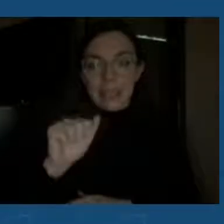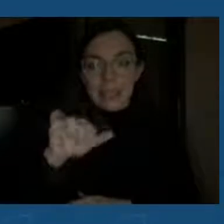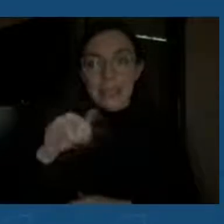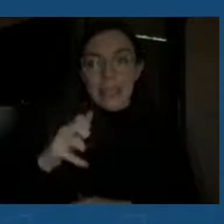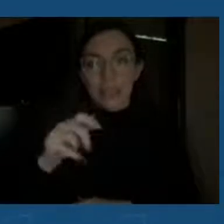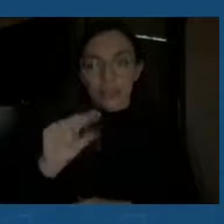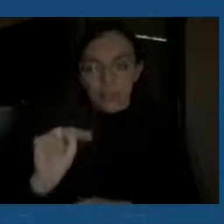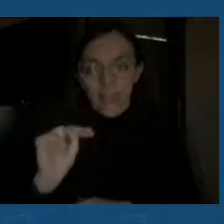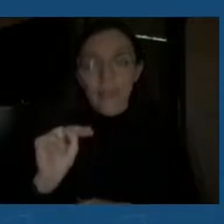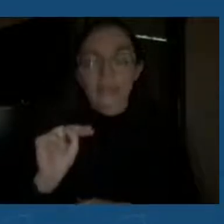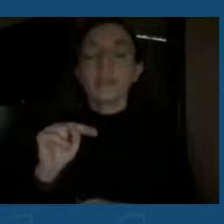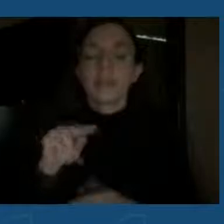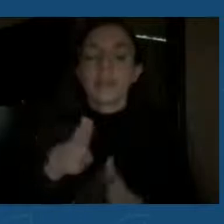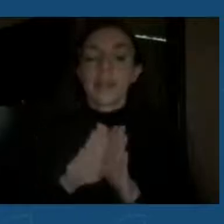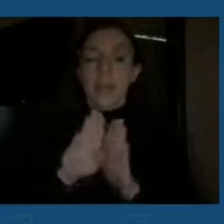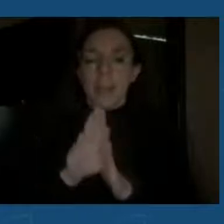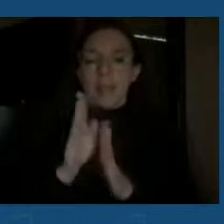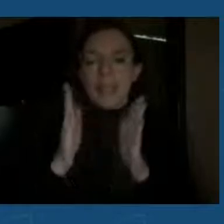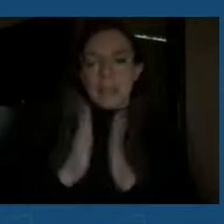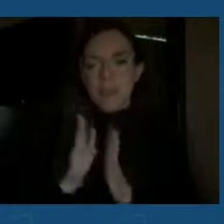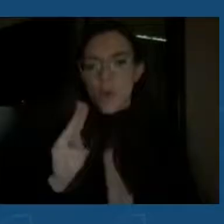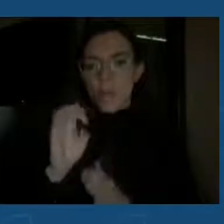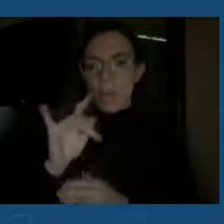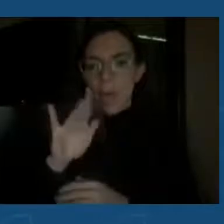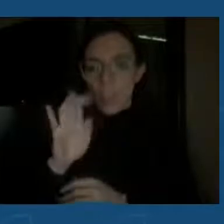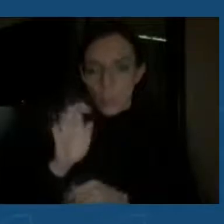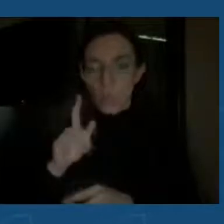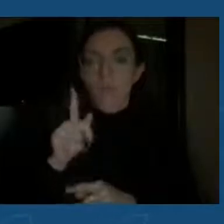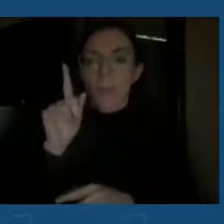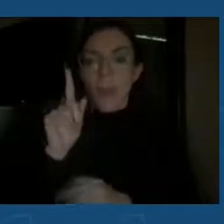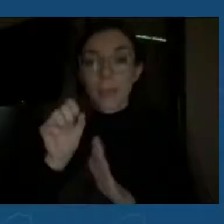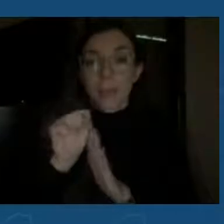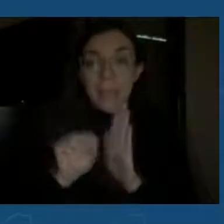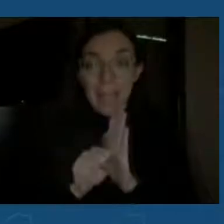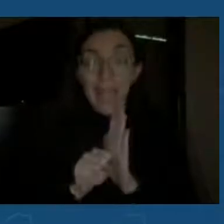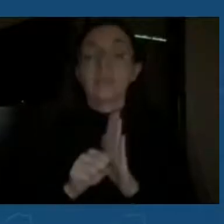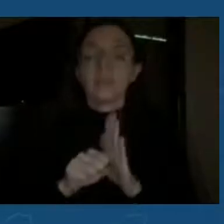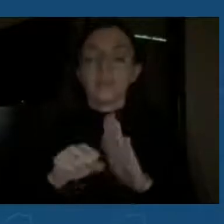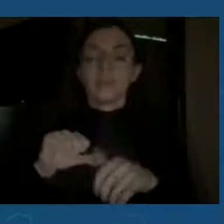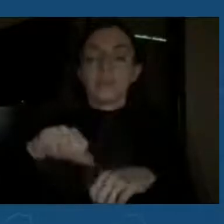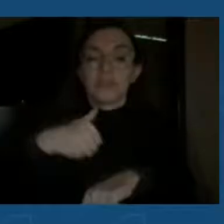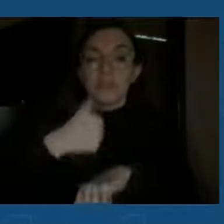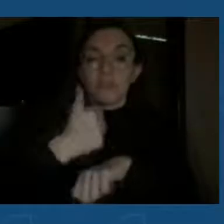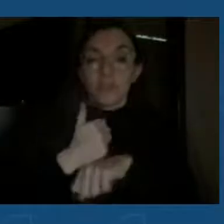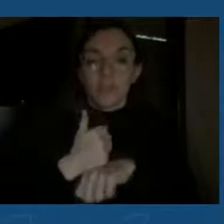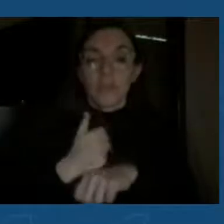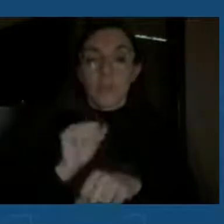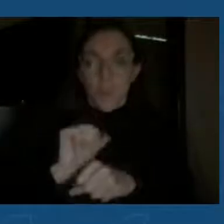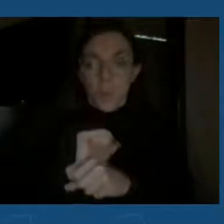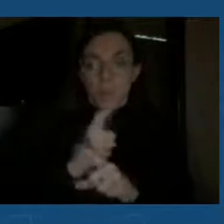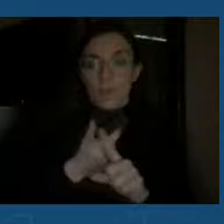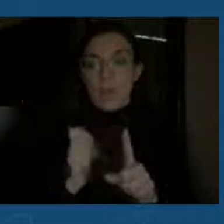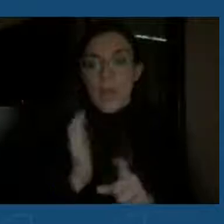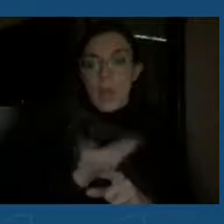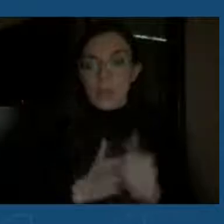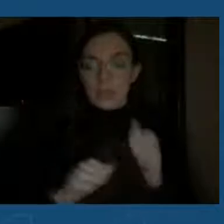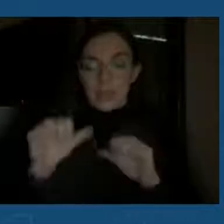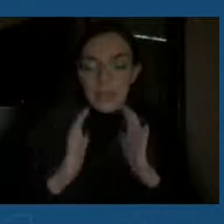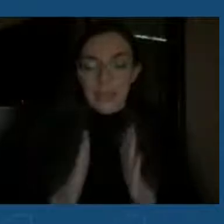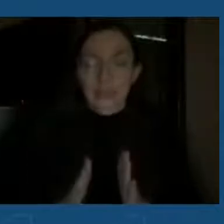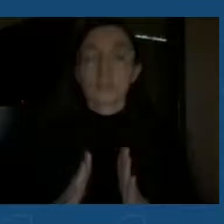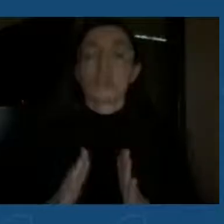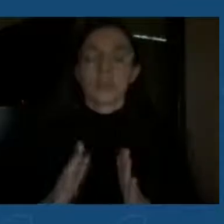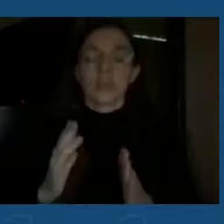licensed from Upstate based on the work of two of our scientists. It is remarkably effective in treating metastatic bone